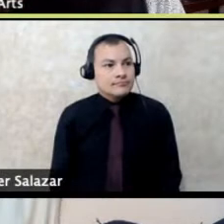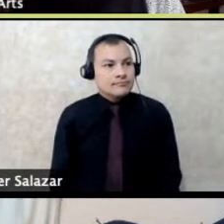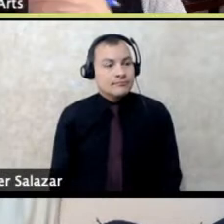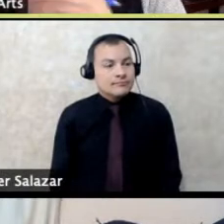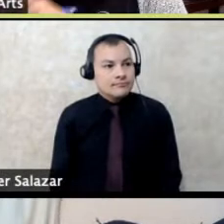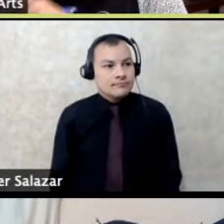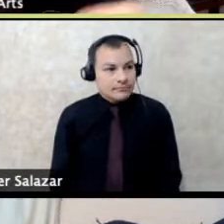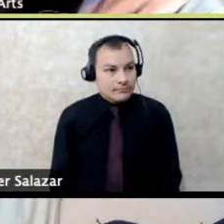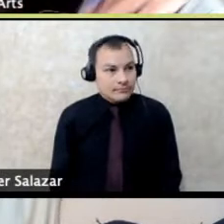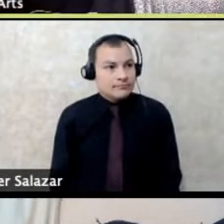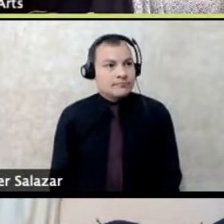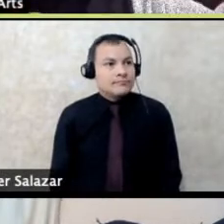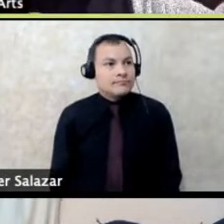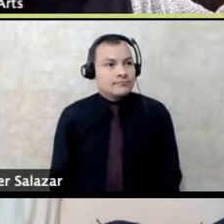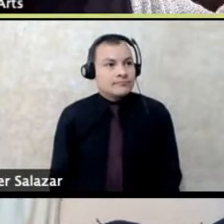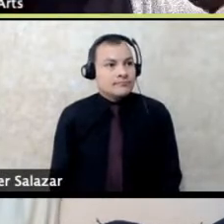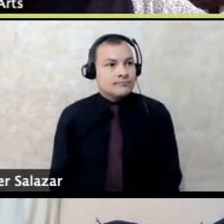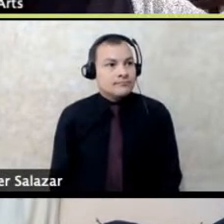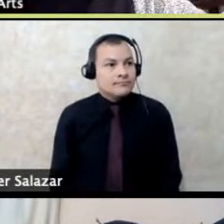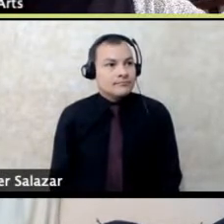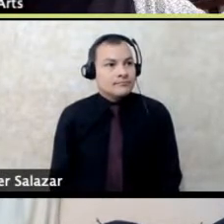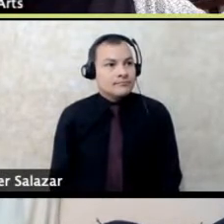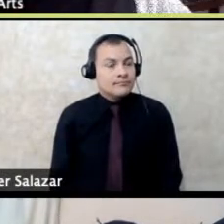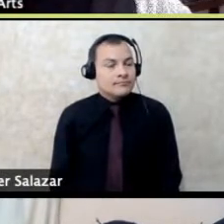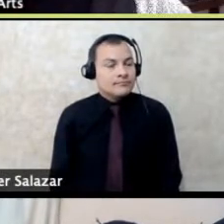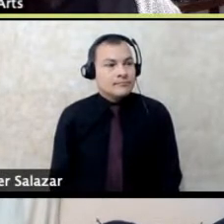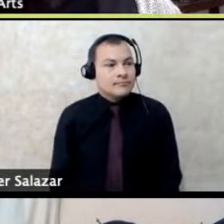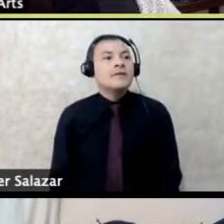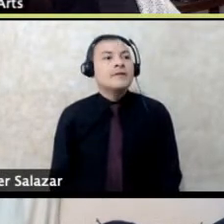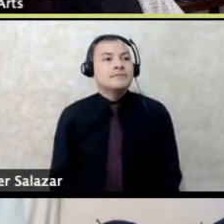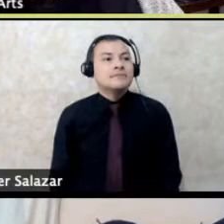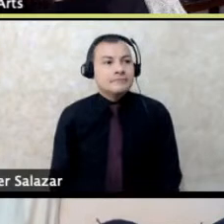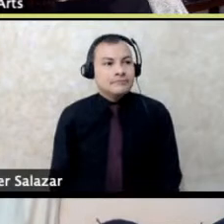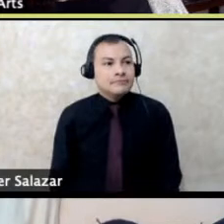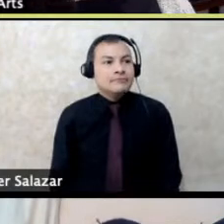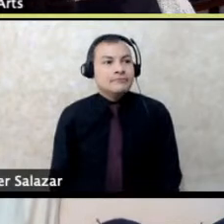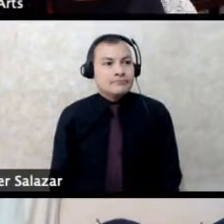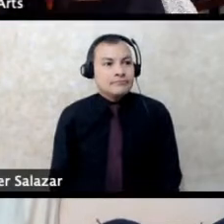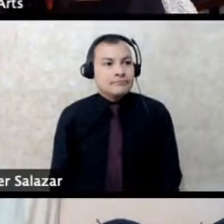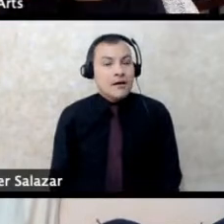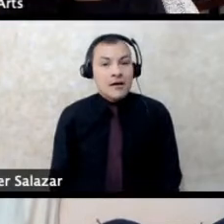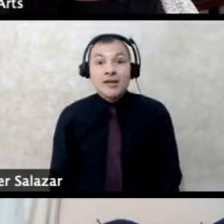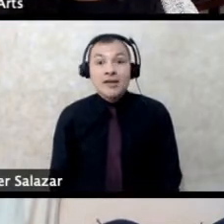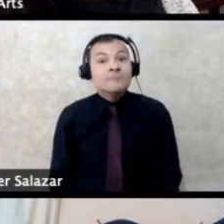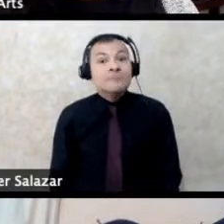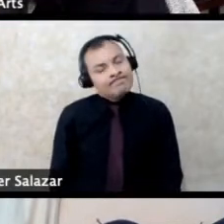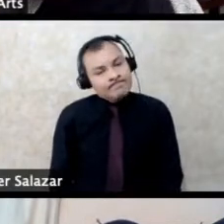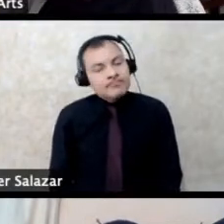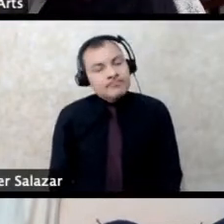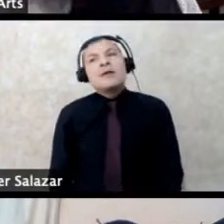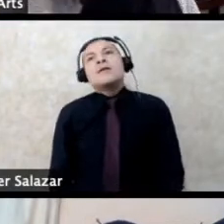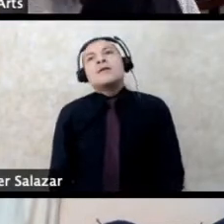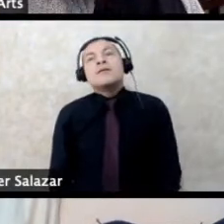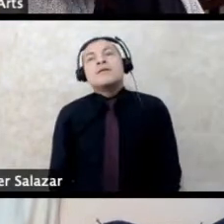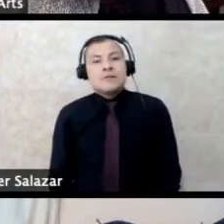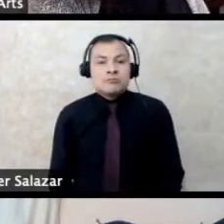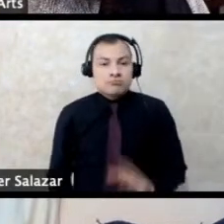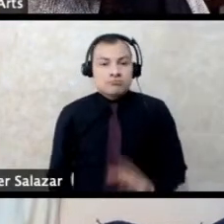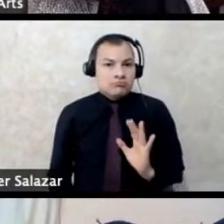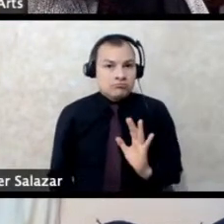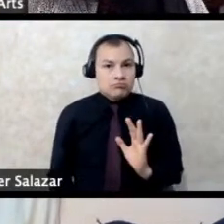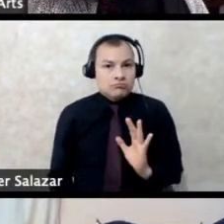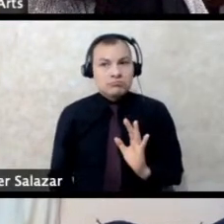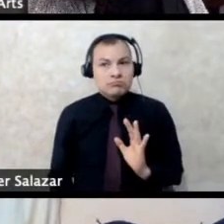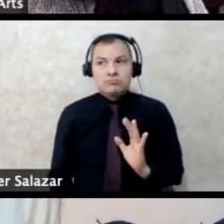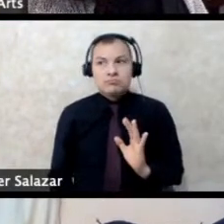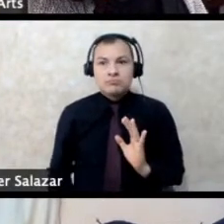until the age of 94. En cuanto a las acciones de, de, que se pueden articular a estos ejercicios de paz, pues